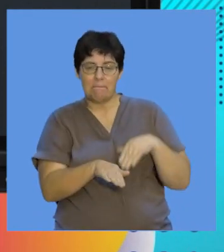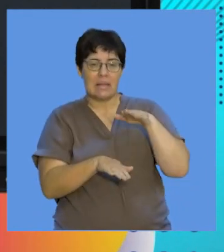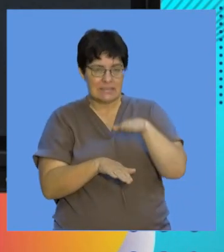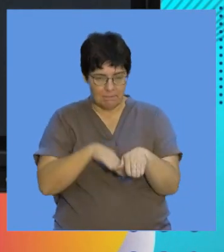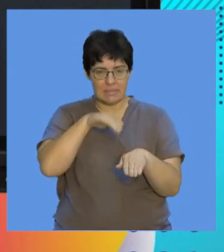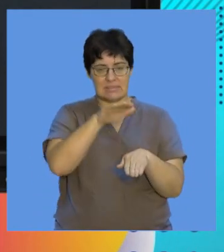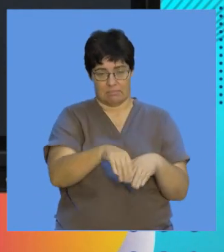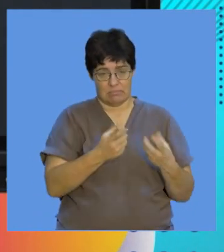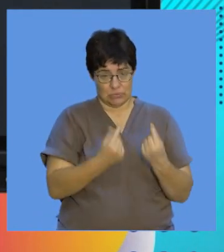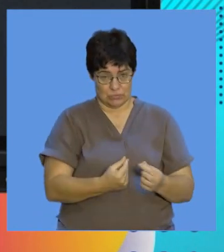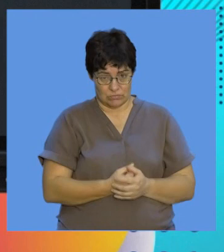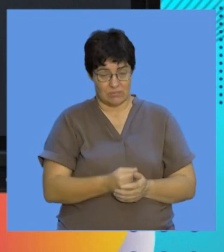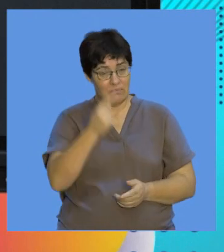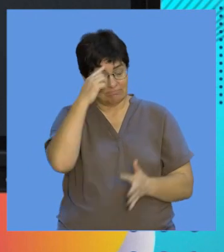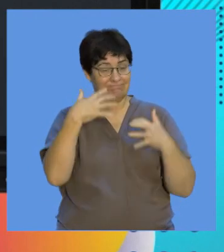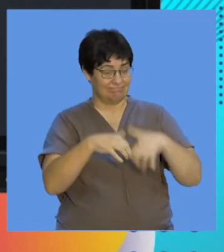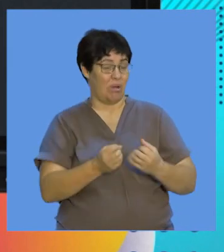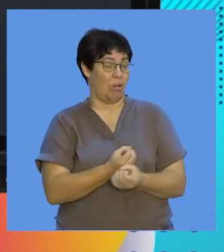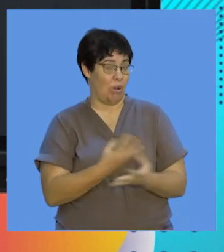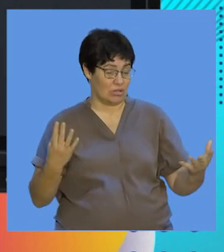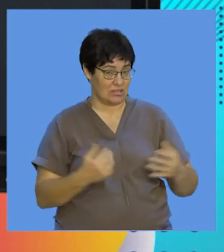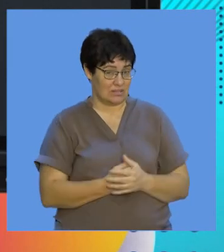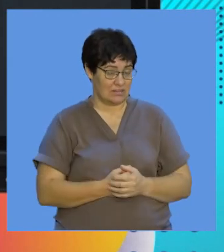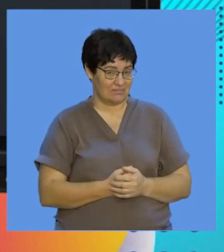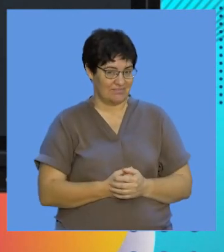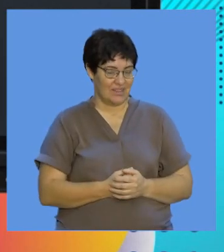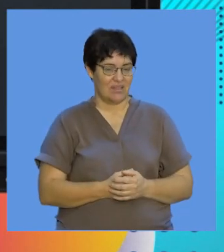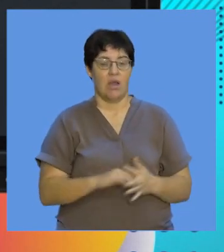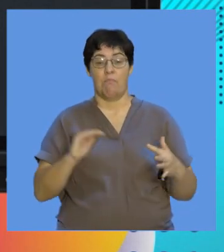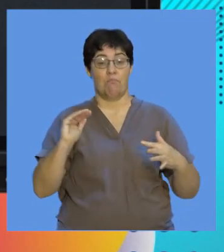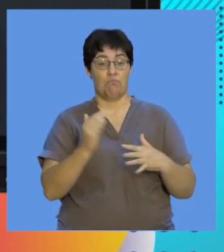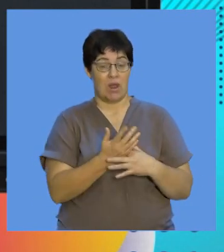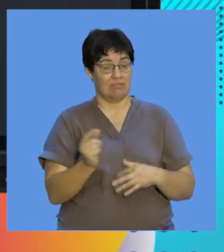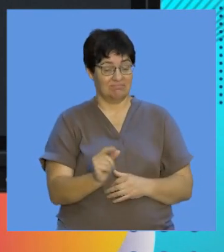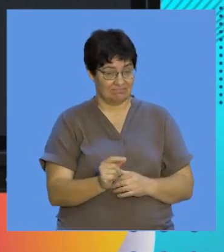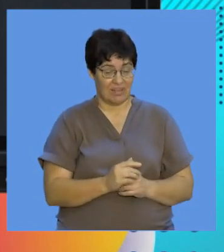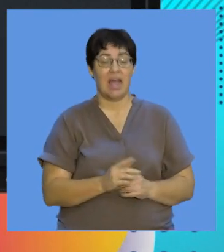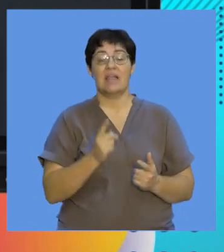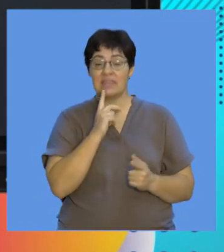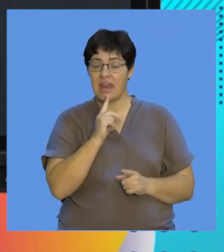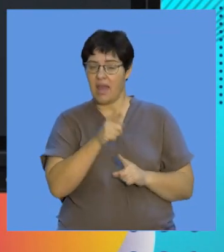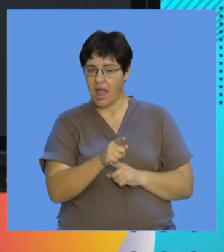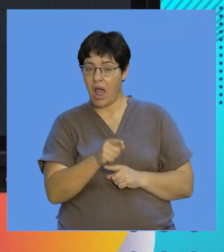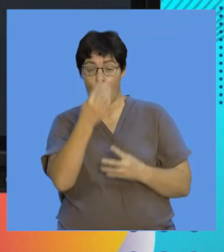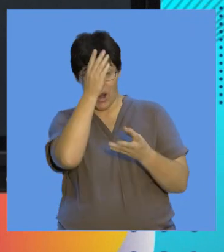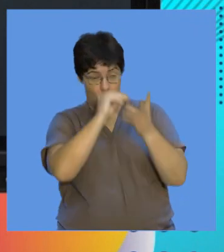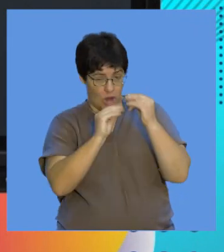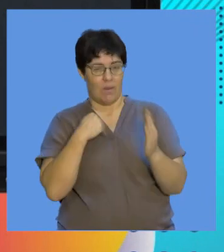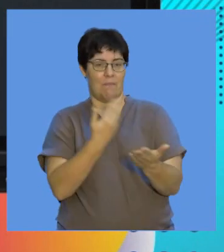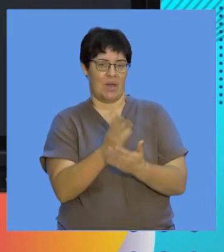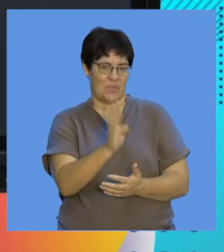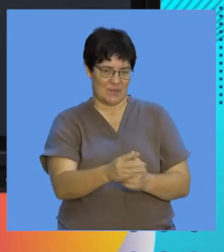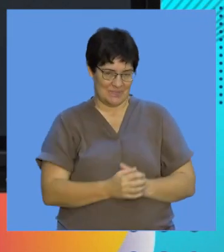Lots to think about. We're going to take a short break, and then we're going to apply what we've learned. So I'll see you in a couple of minutes.